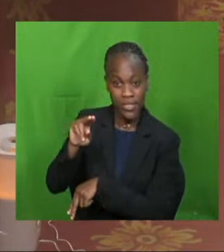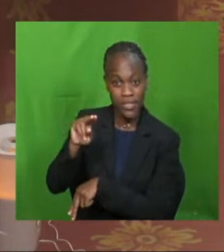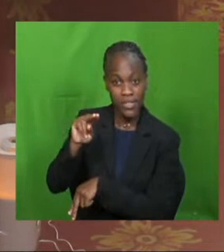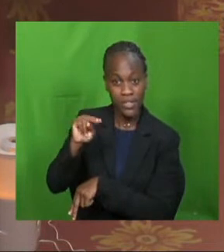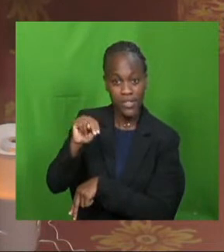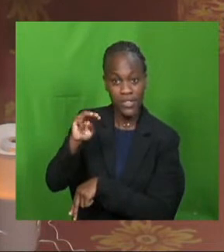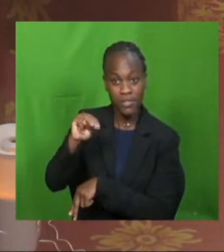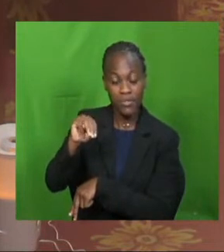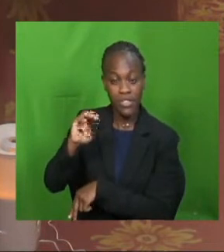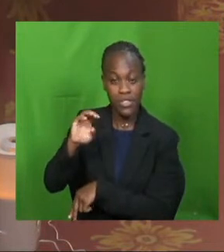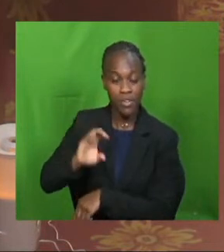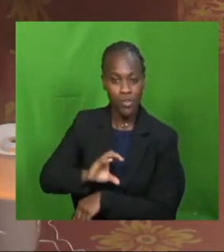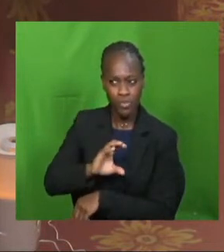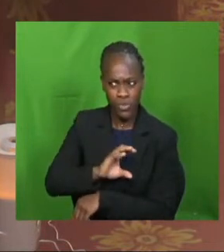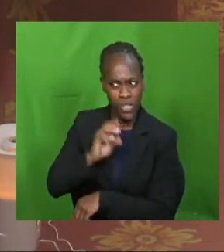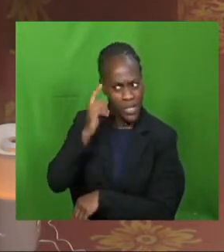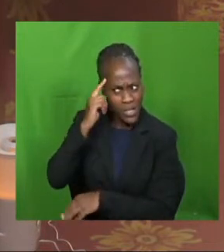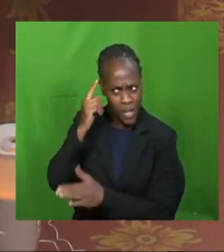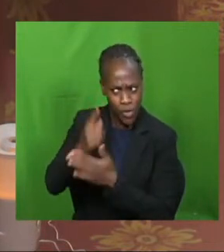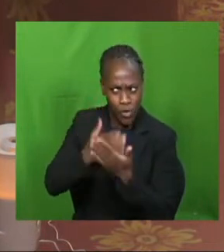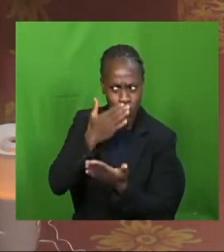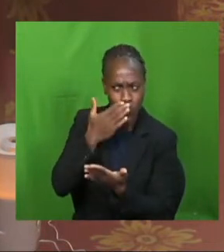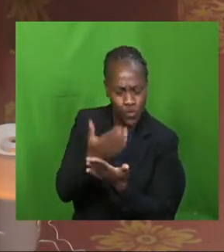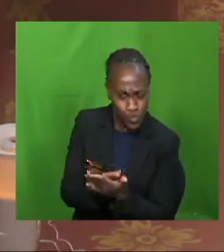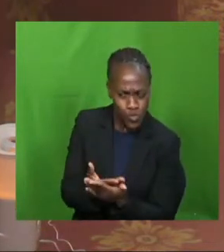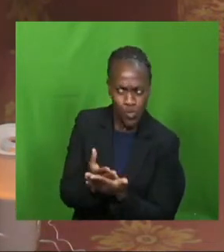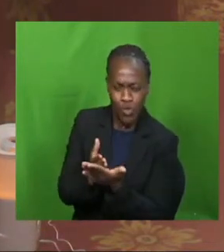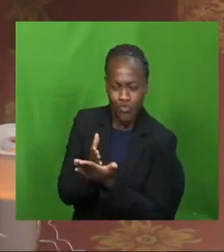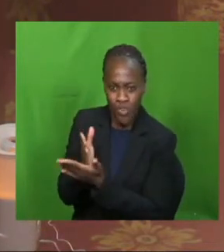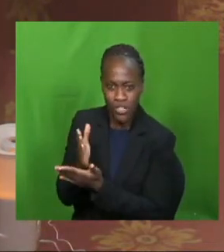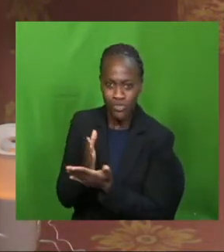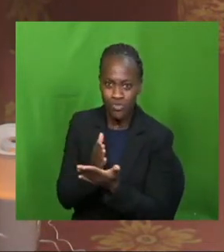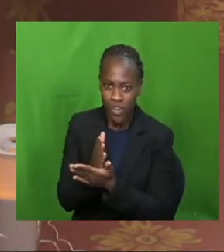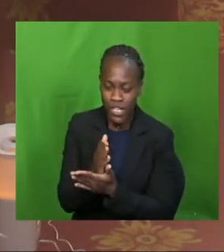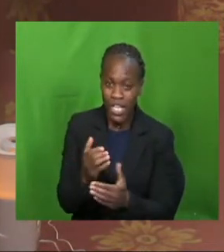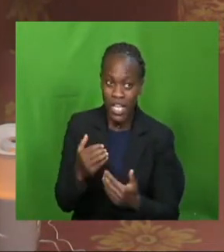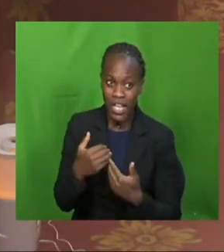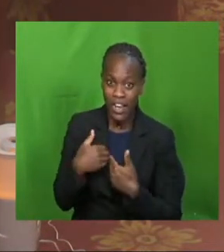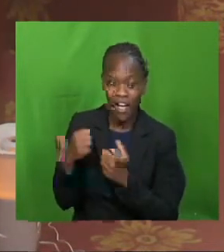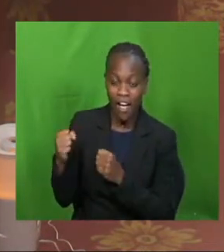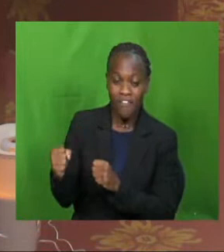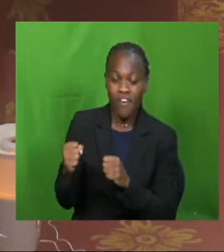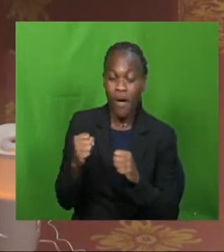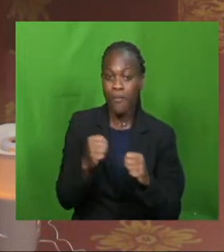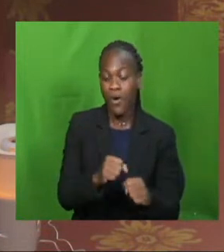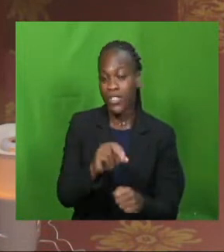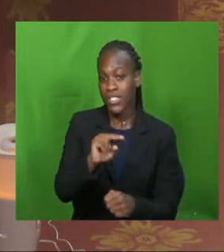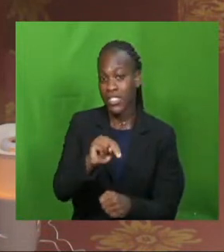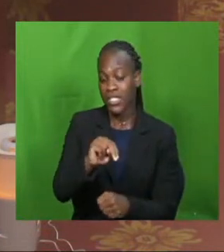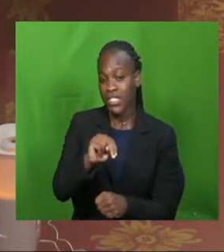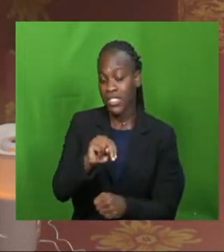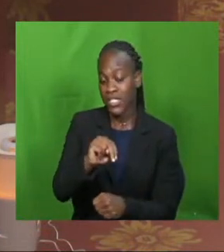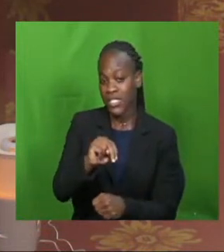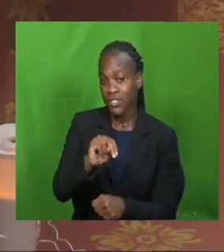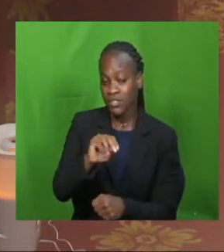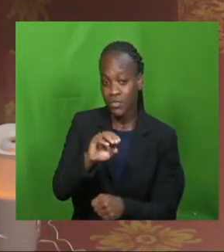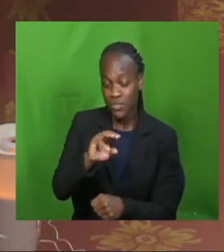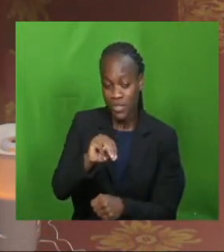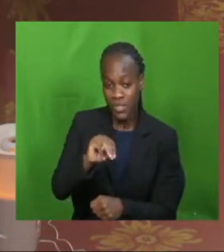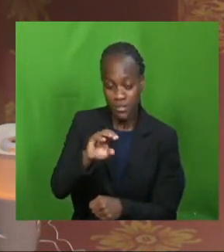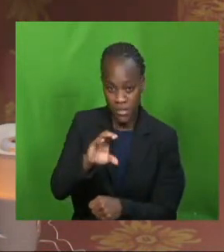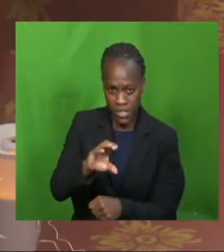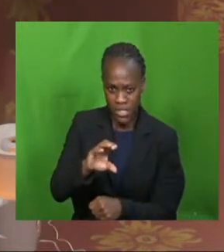constitutes ethical and unethical content, and to invoke the powers of the National Media Commission to take punitive action